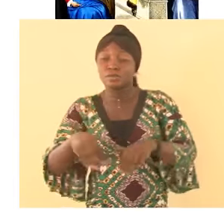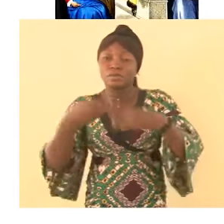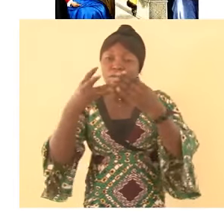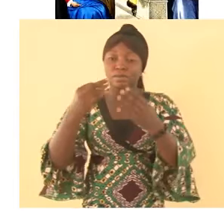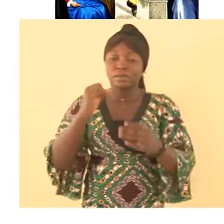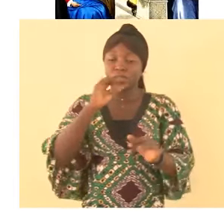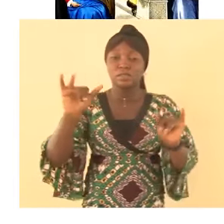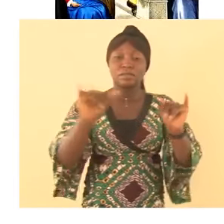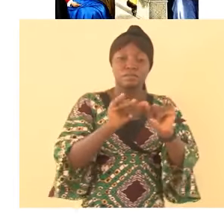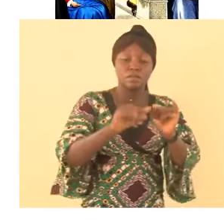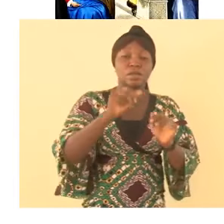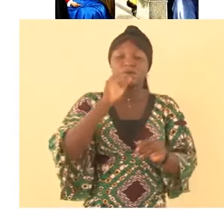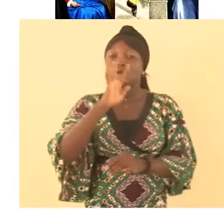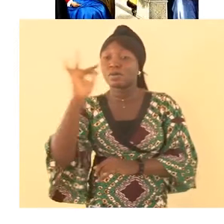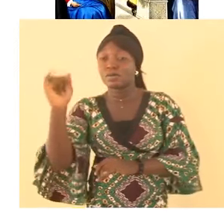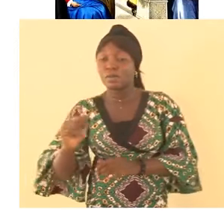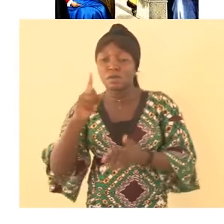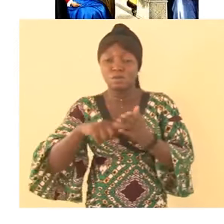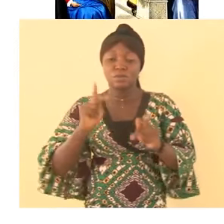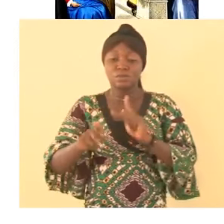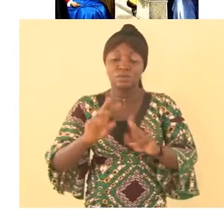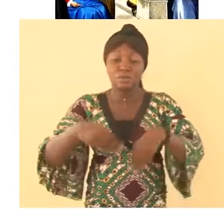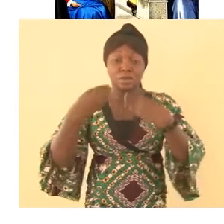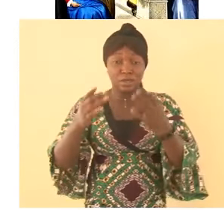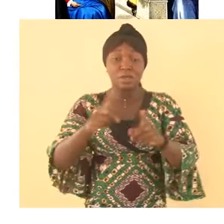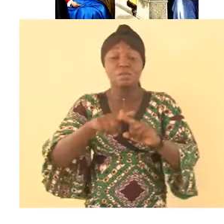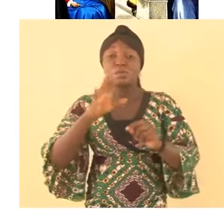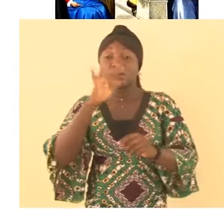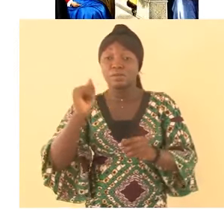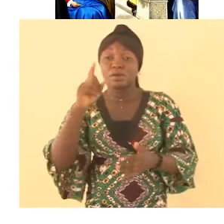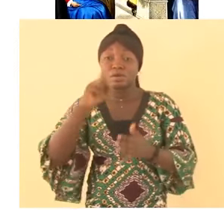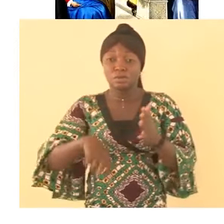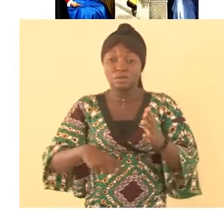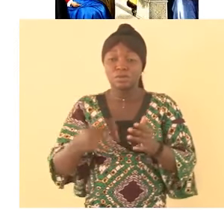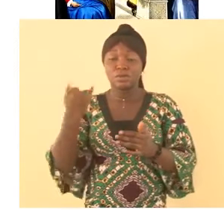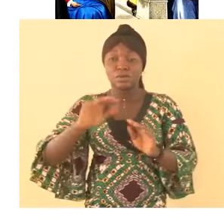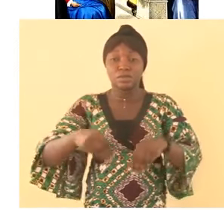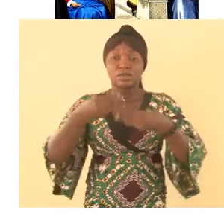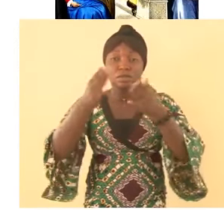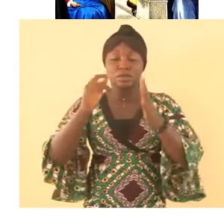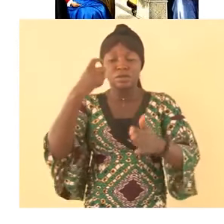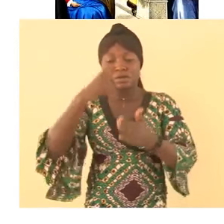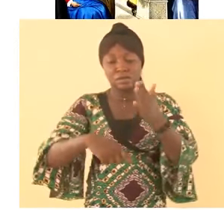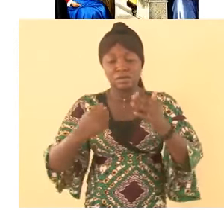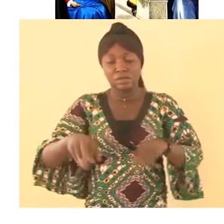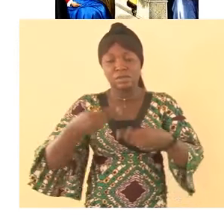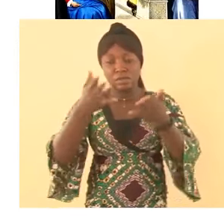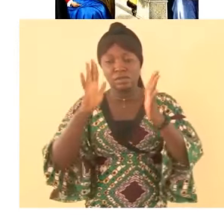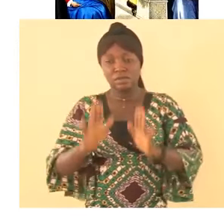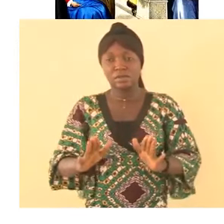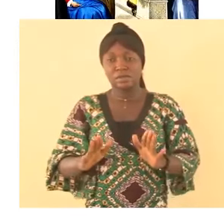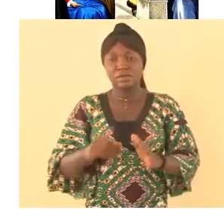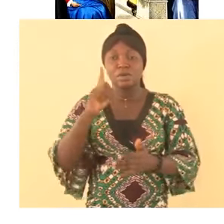true generosity is measured not by what people give, but by what the giving costs the